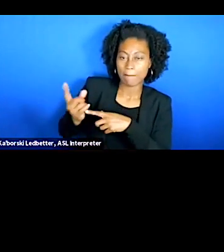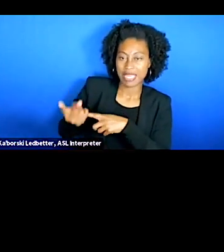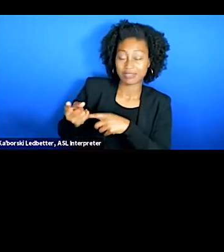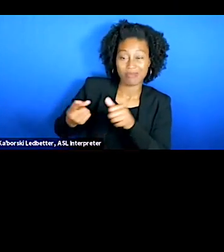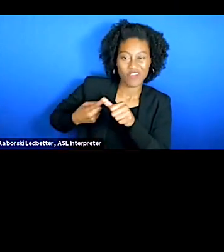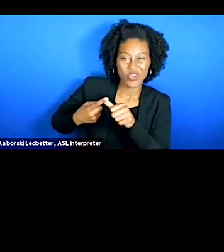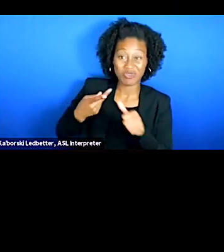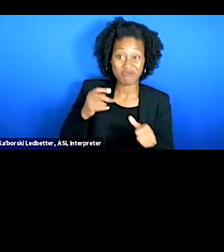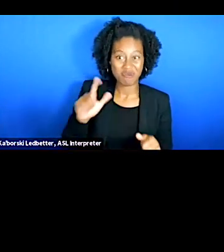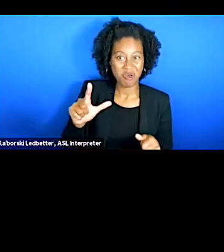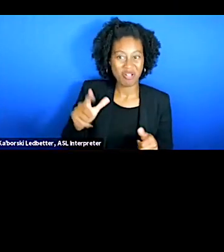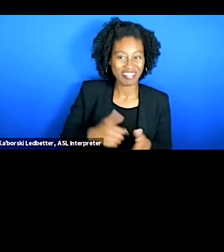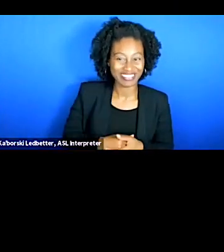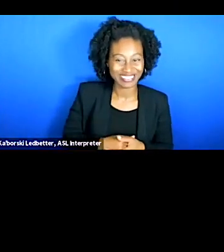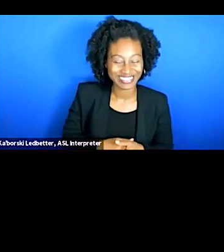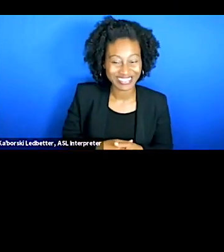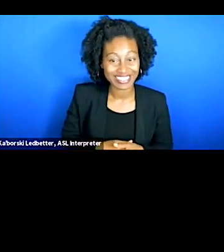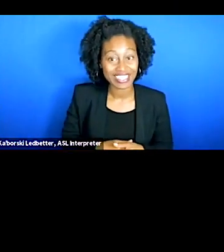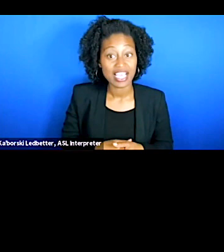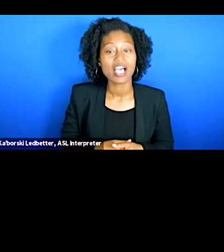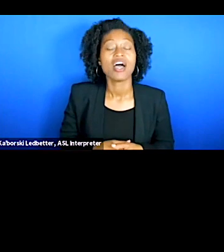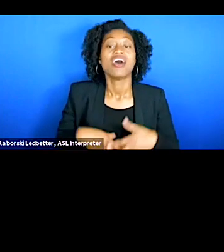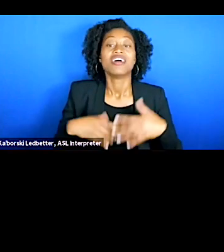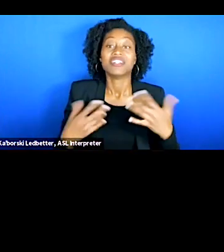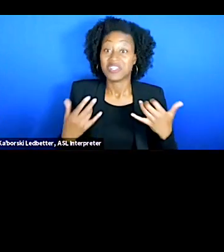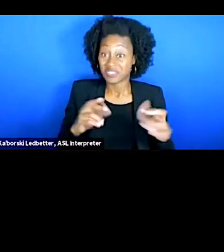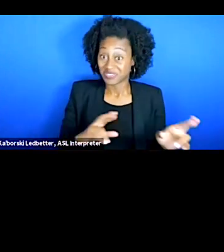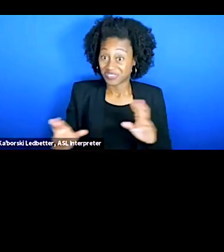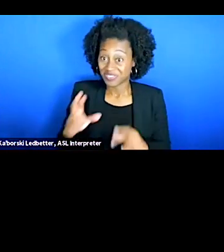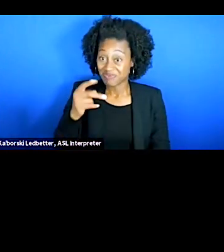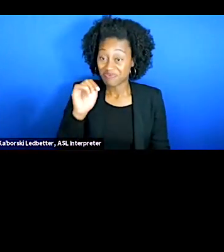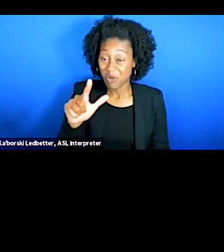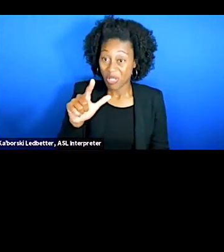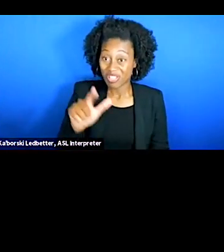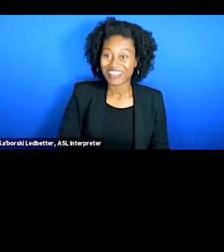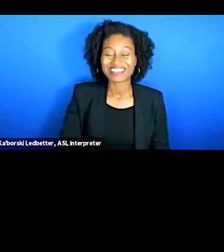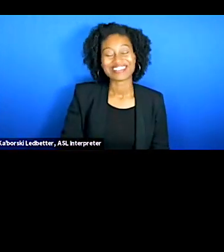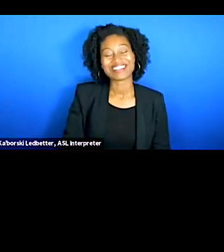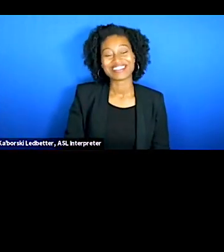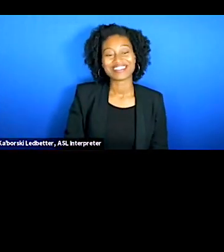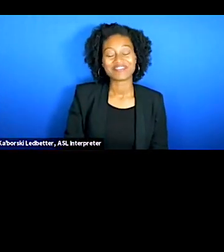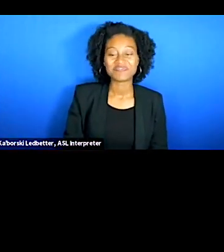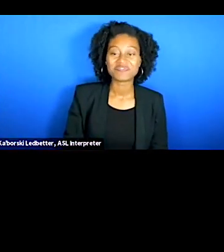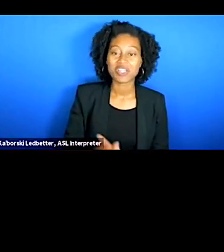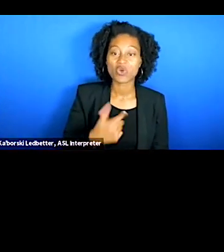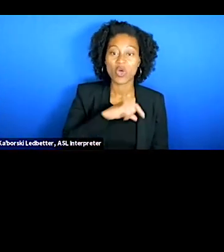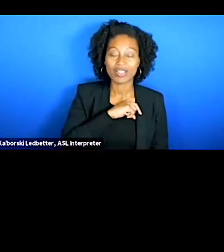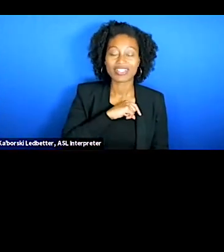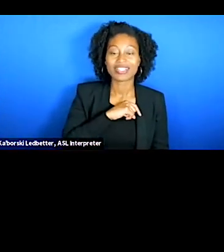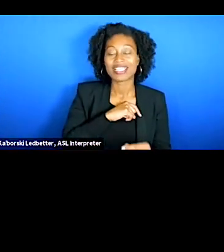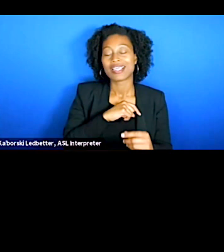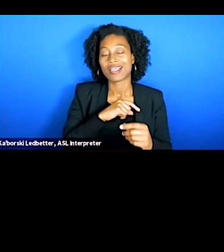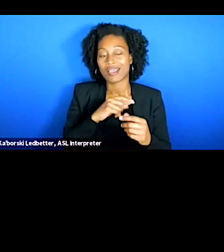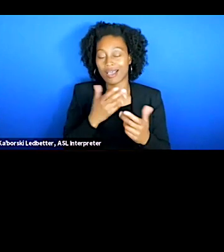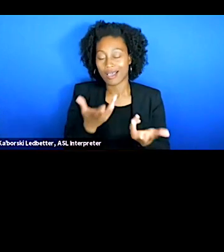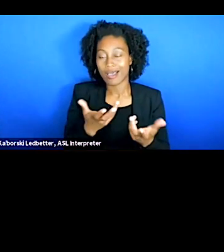So, how do you do quality appraisal? Now, we will do a poll to think about quality appraisal criteria.